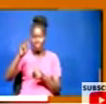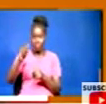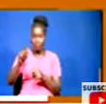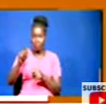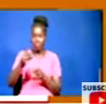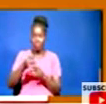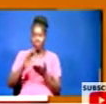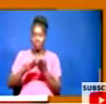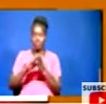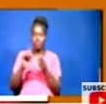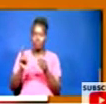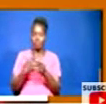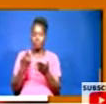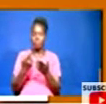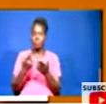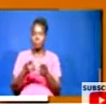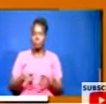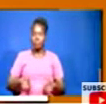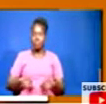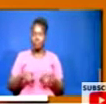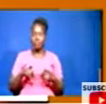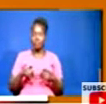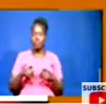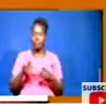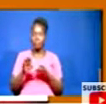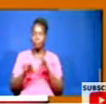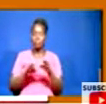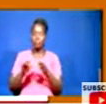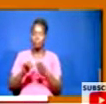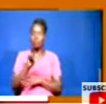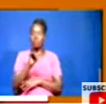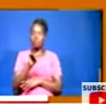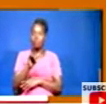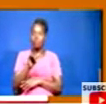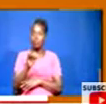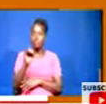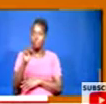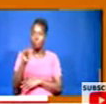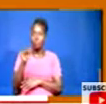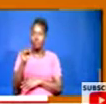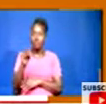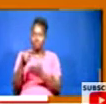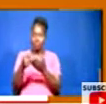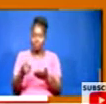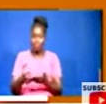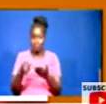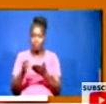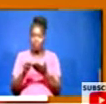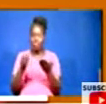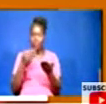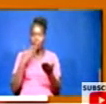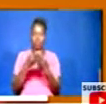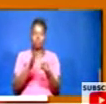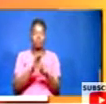the first consignment of live animals were exported to Oman. We shall be discussing this plus more. Thank you very much indeed